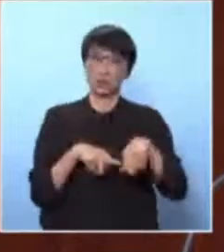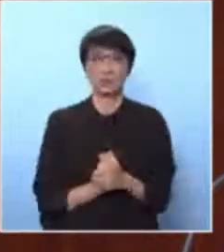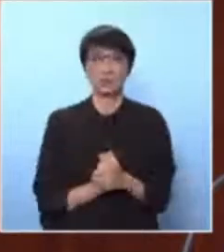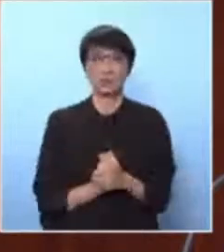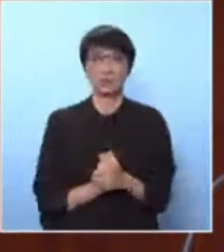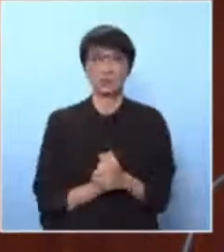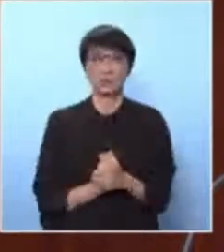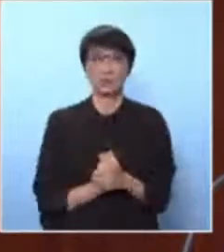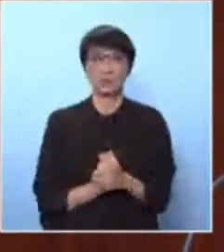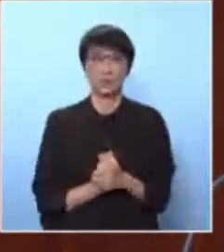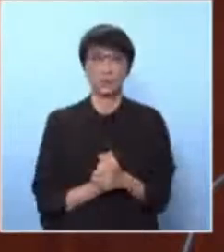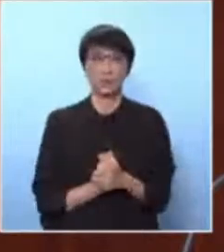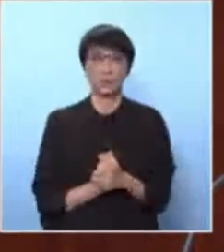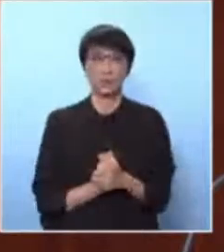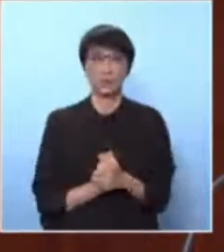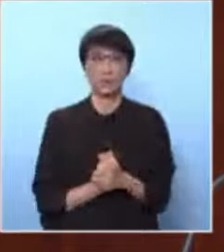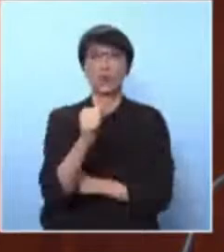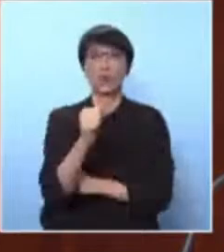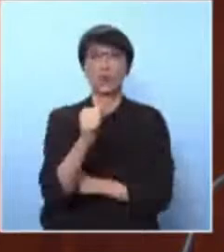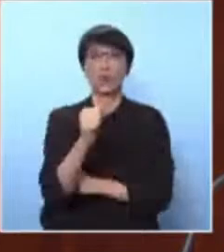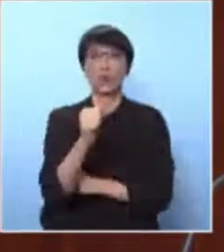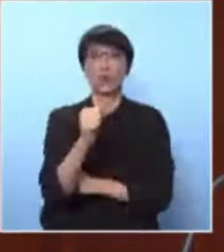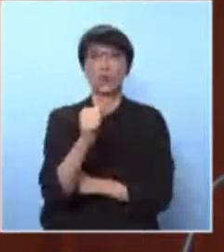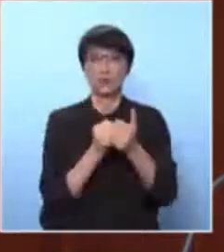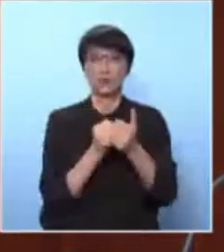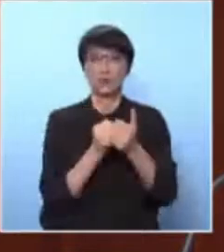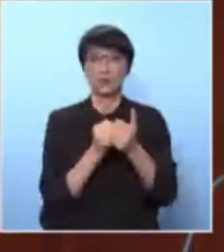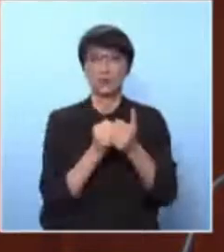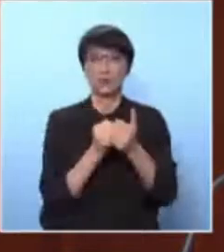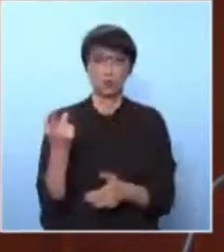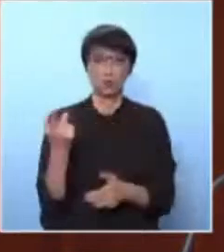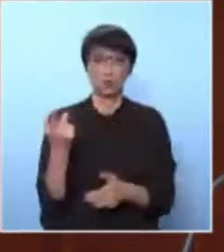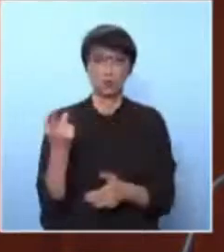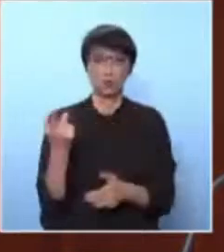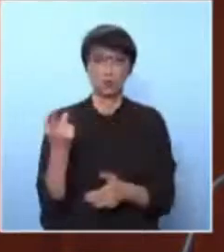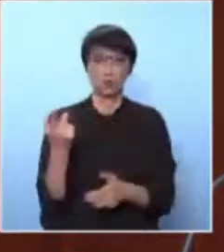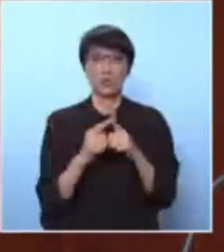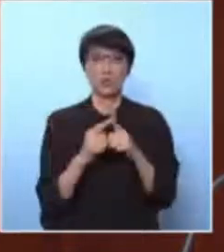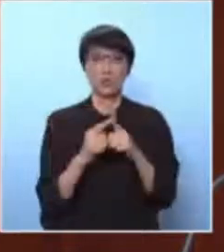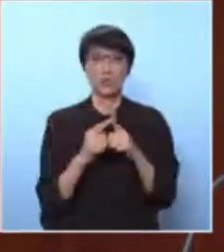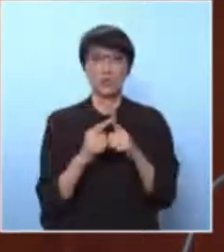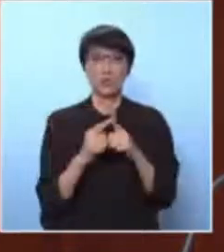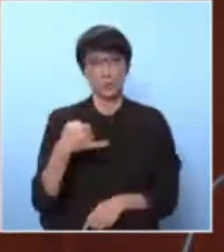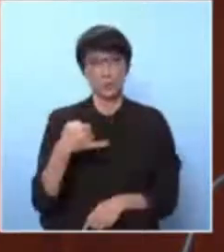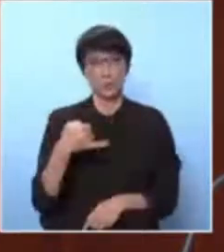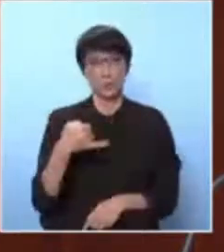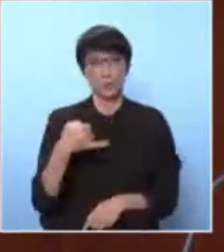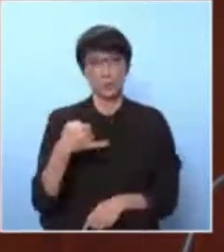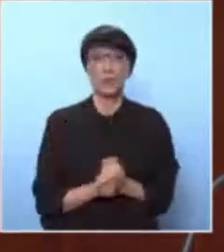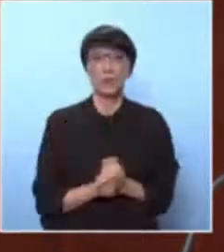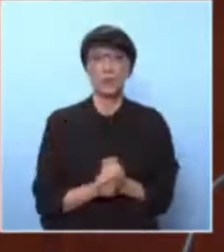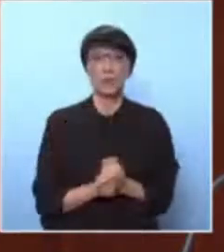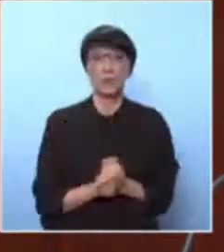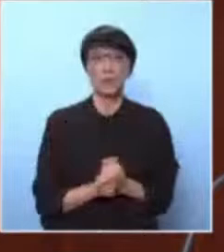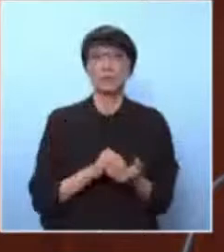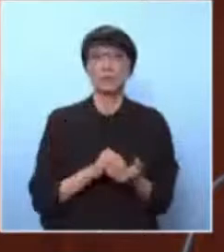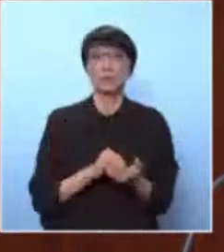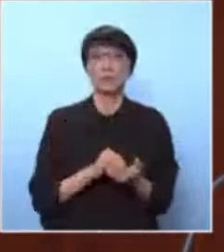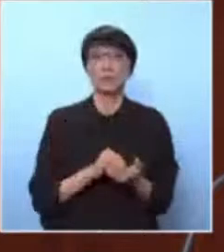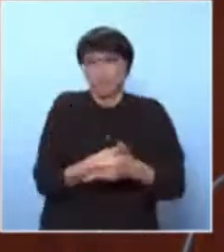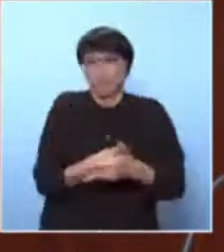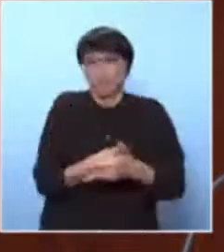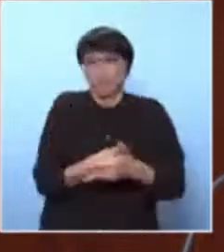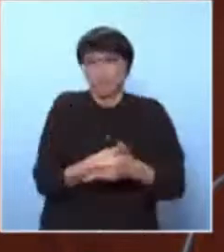Labor support. The prevailing manpower shortage has constrained the pace of economic recovery of Hong Kong.